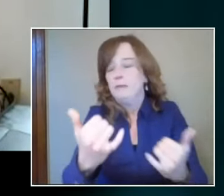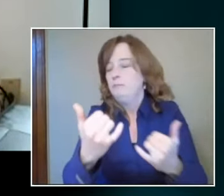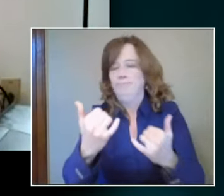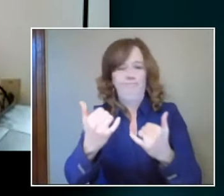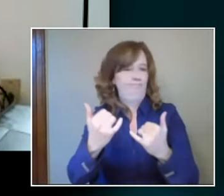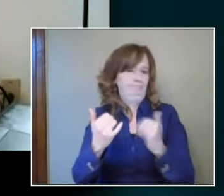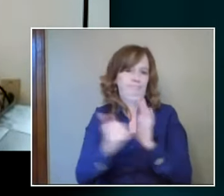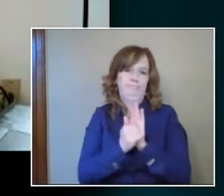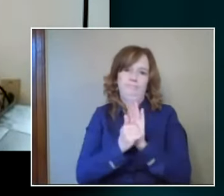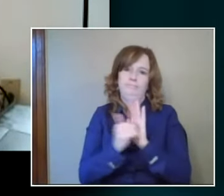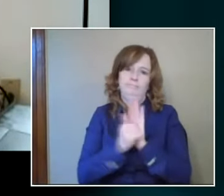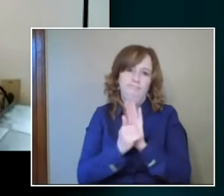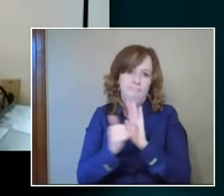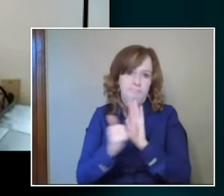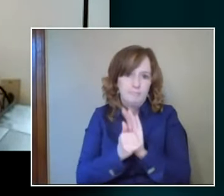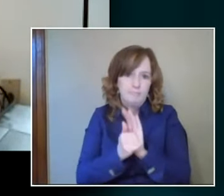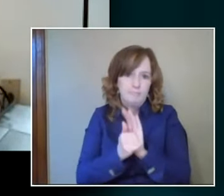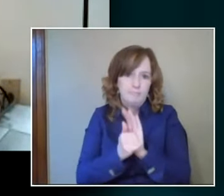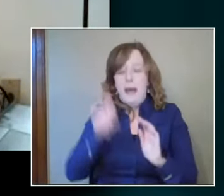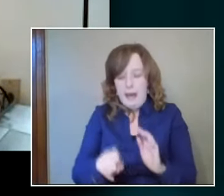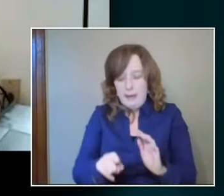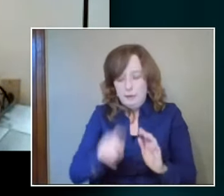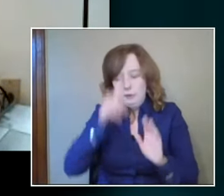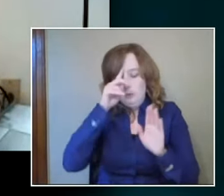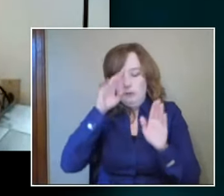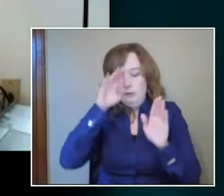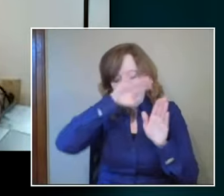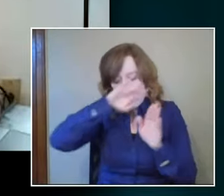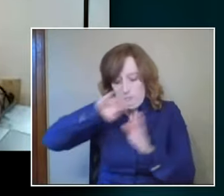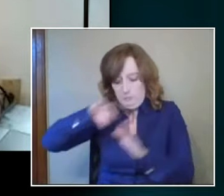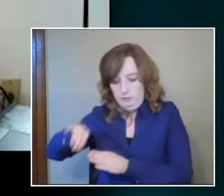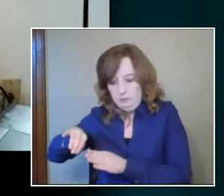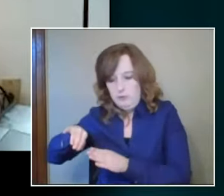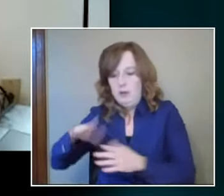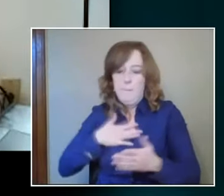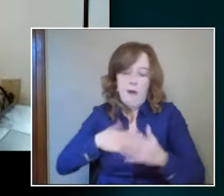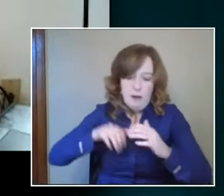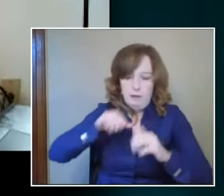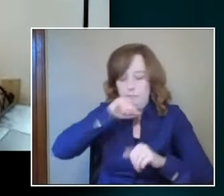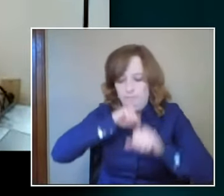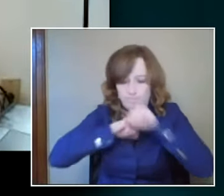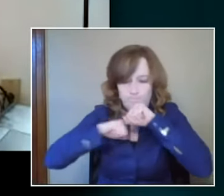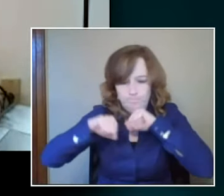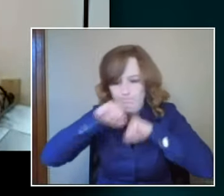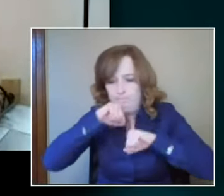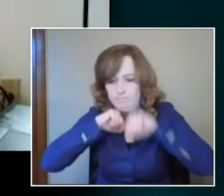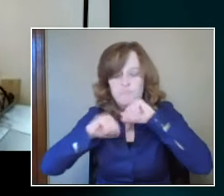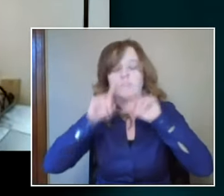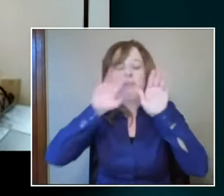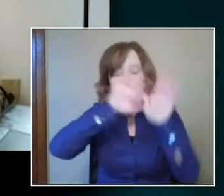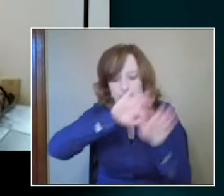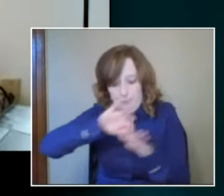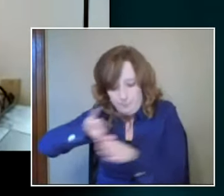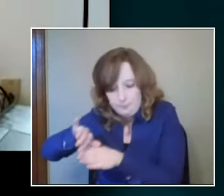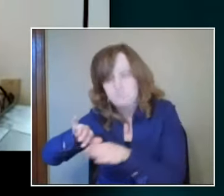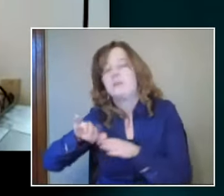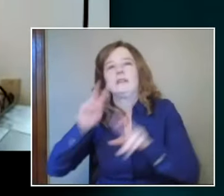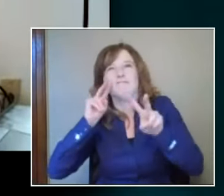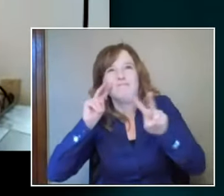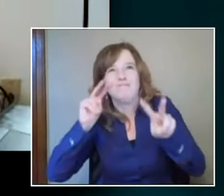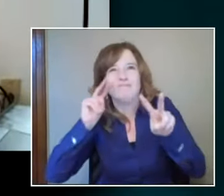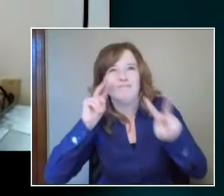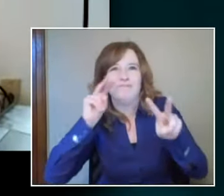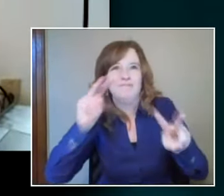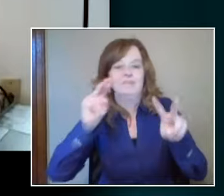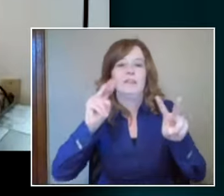myself and look beyond what my trials were, what my tribulations were. And so I knew that if I could see past